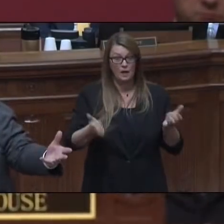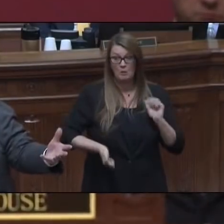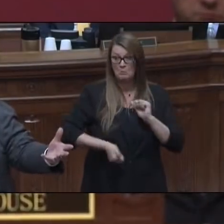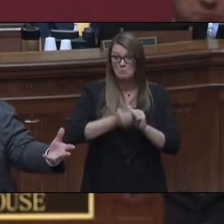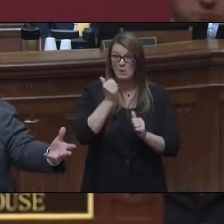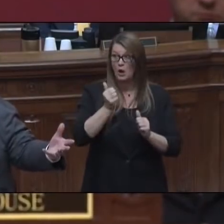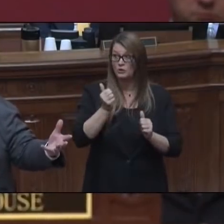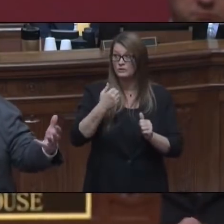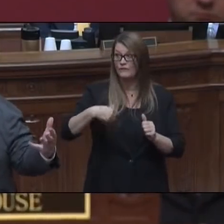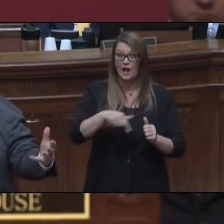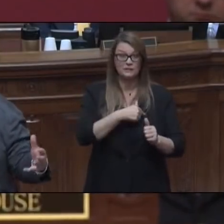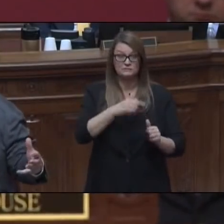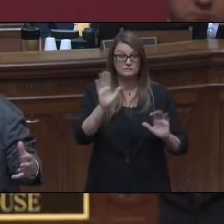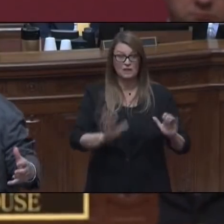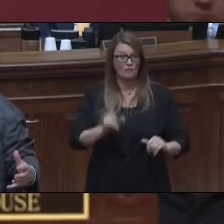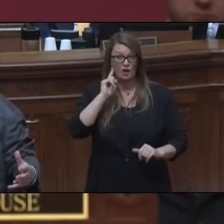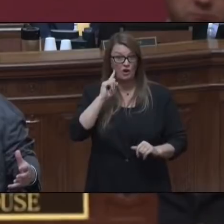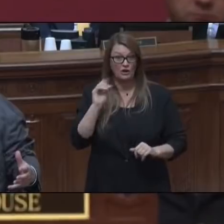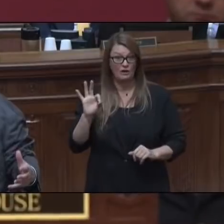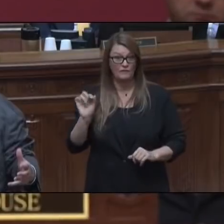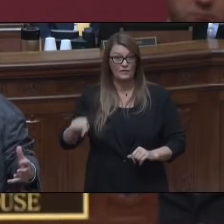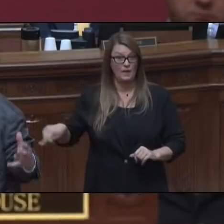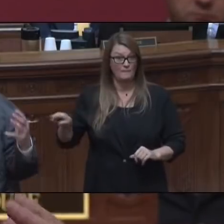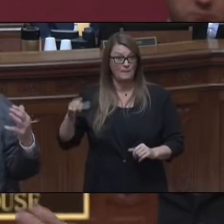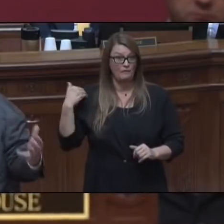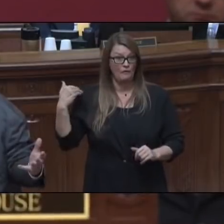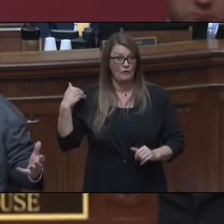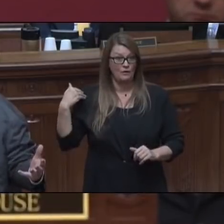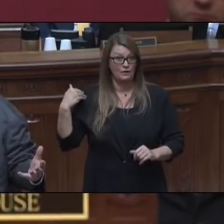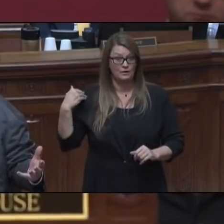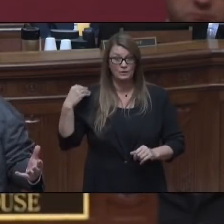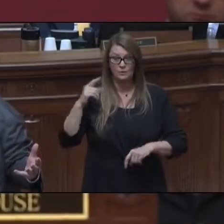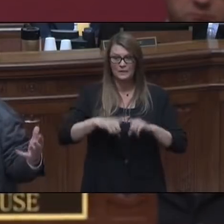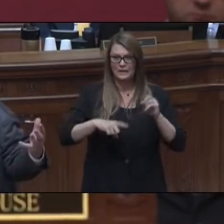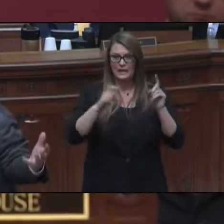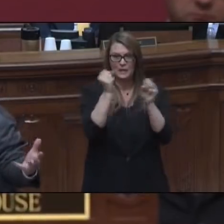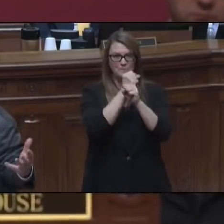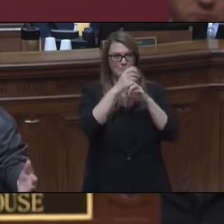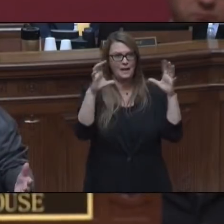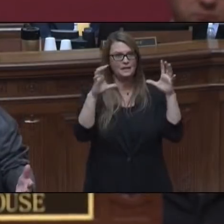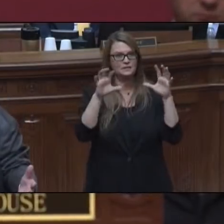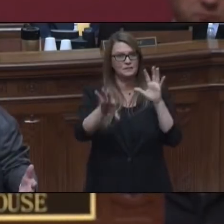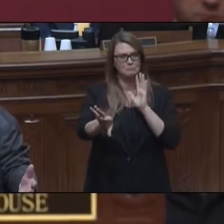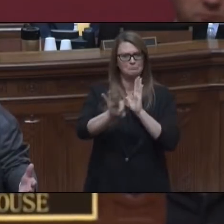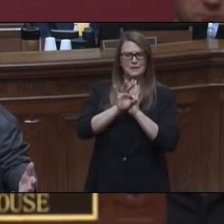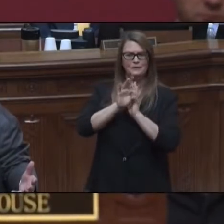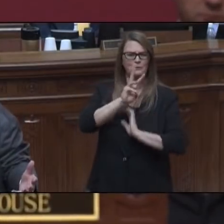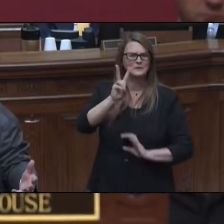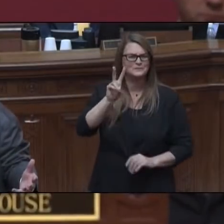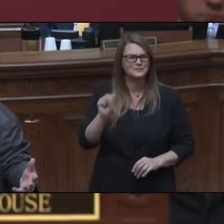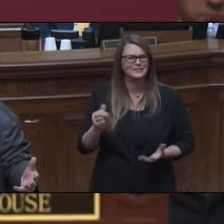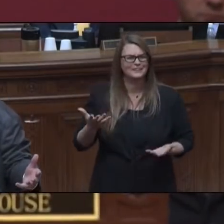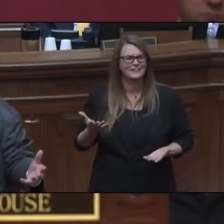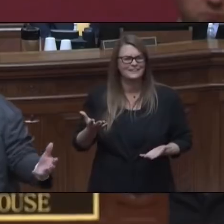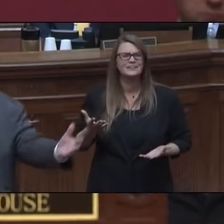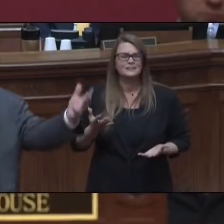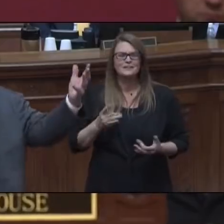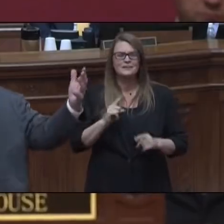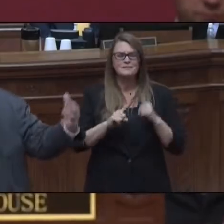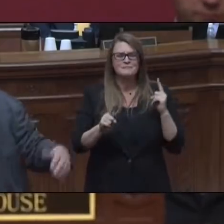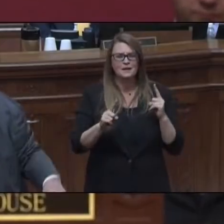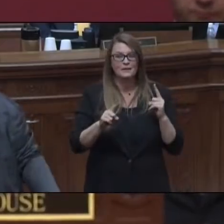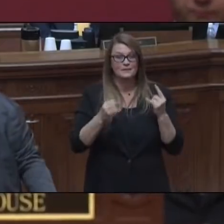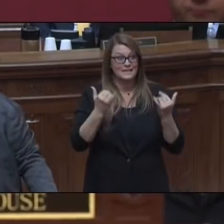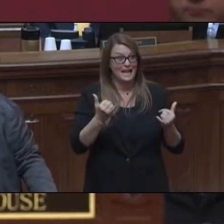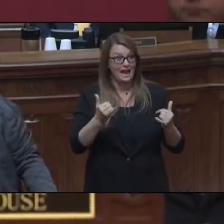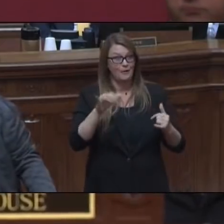most of us had never even heard of before. We couldn't imagine that they would pick West Virginia, but they're all